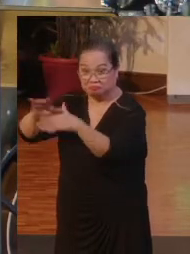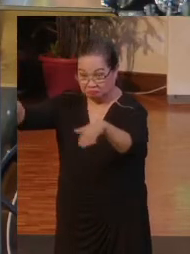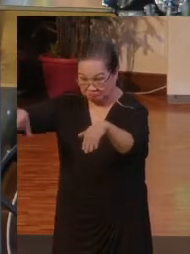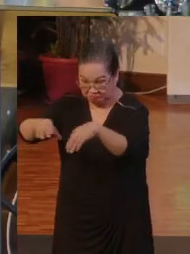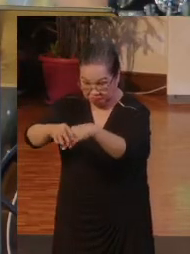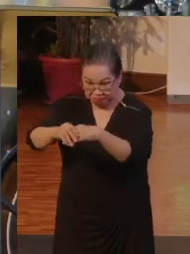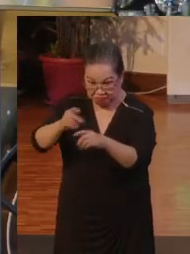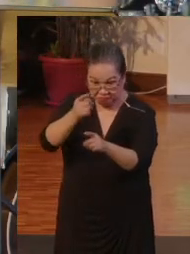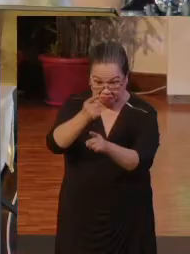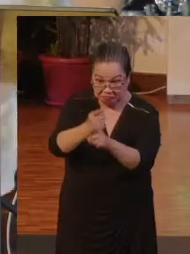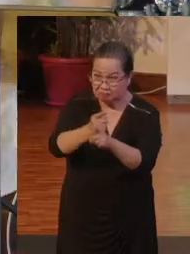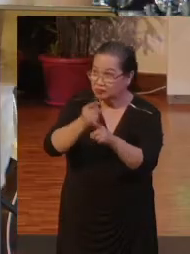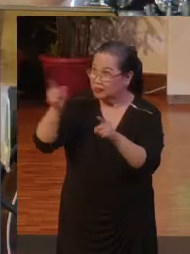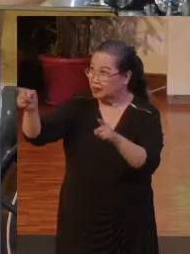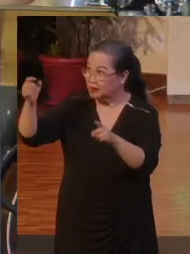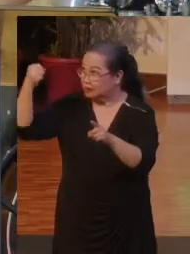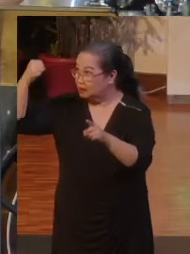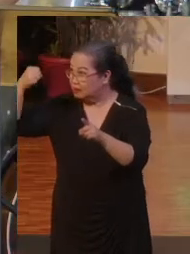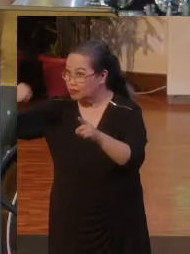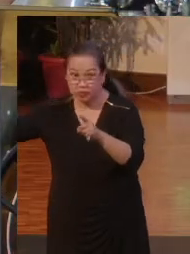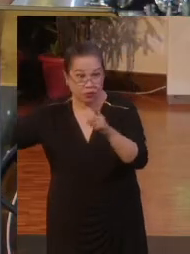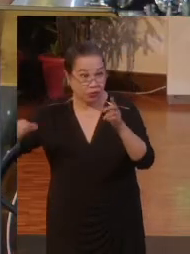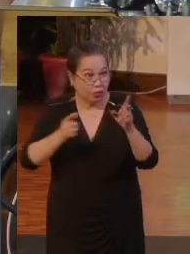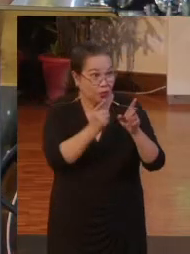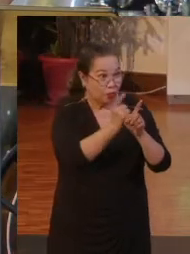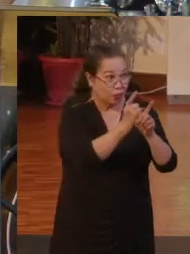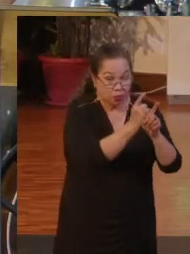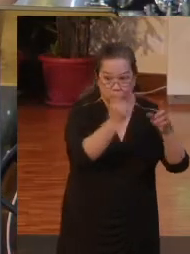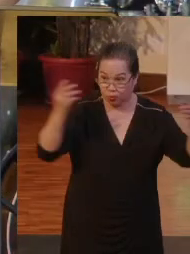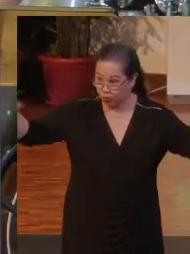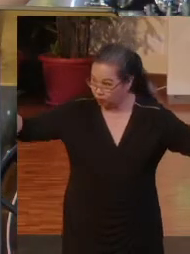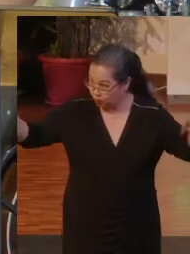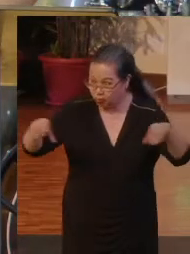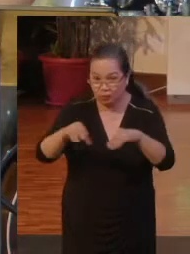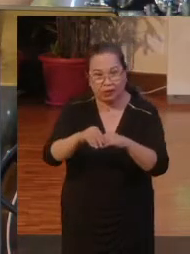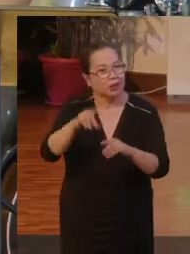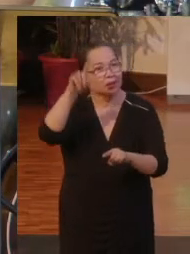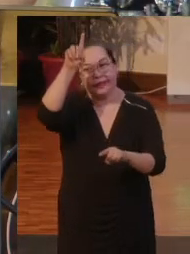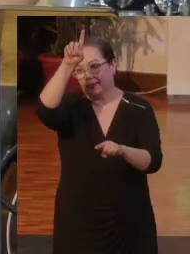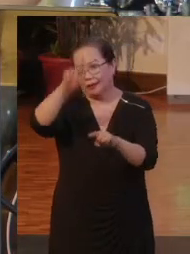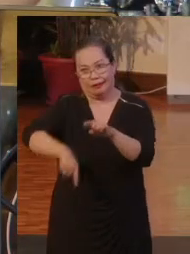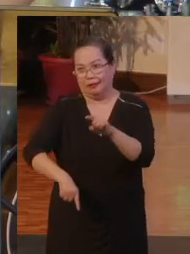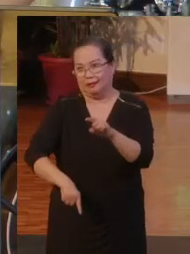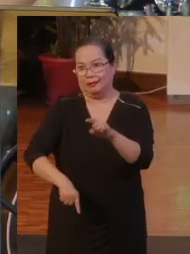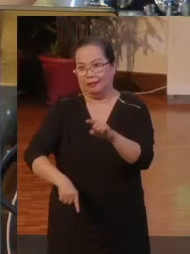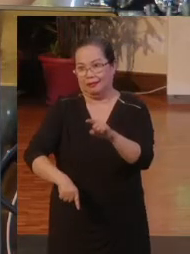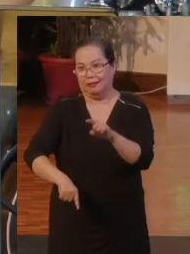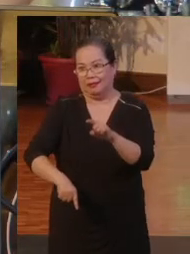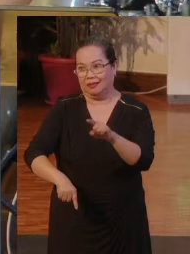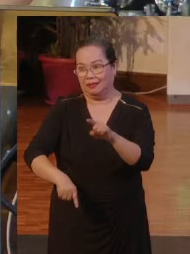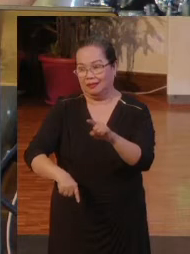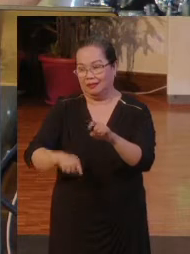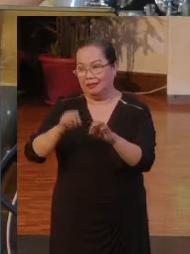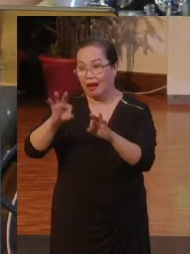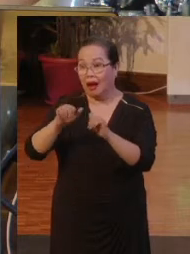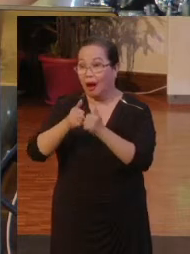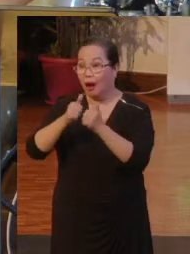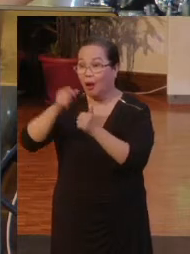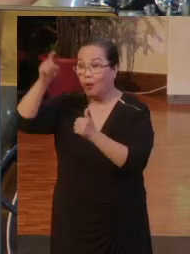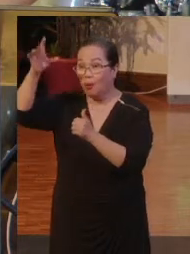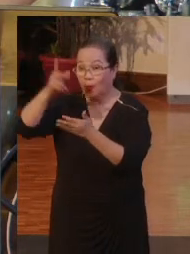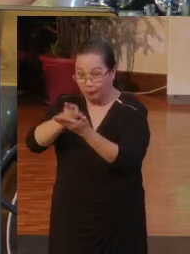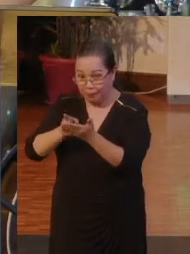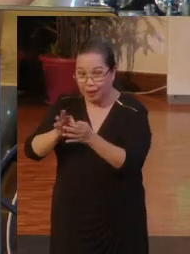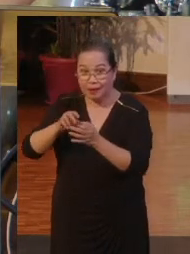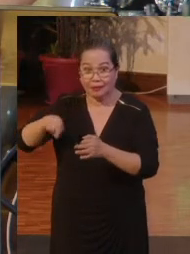righteousness with lawlessness? Or what fellowship has light with darkness? What accord has Christ with Belial? Or what